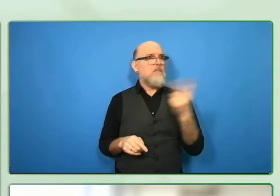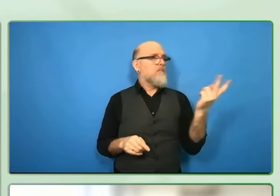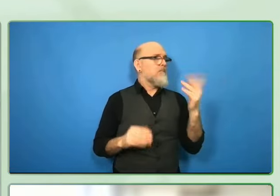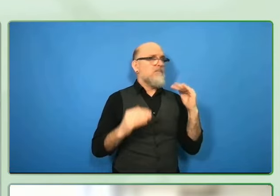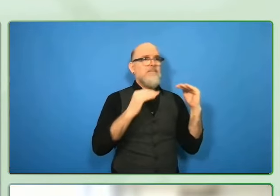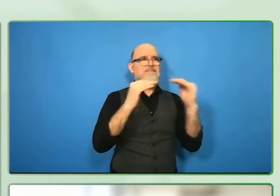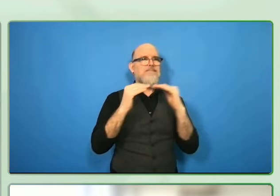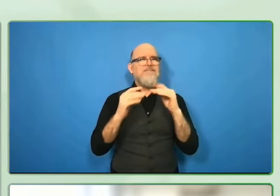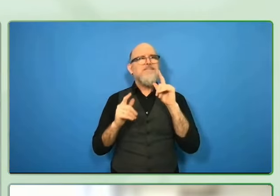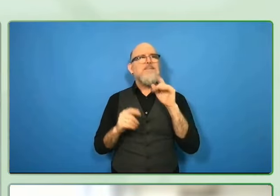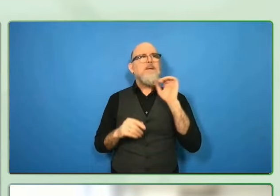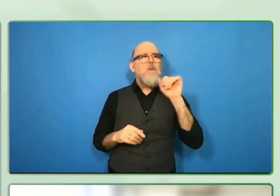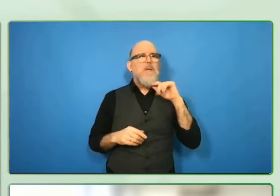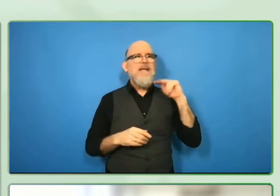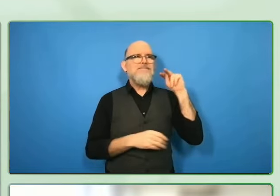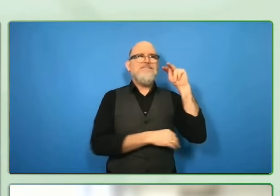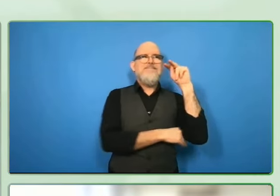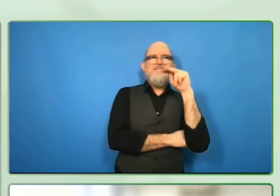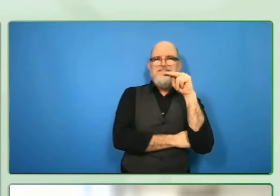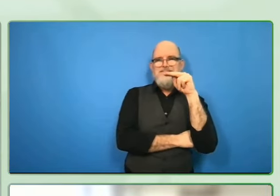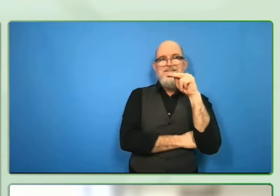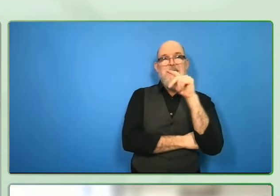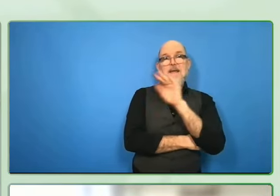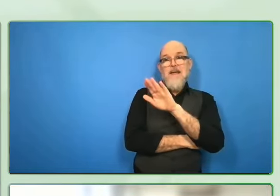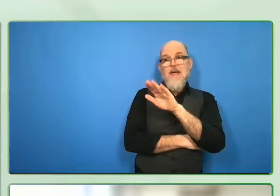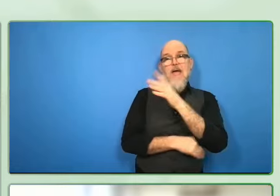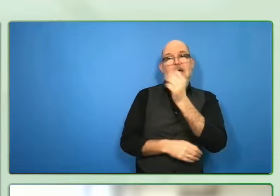condition. So the example for me would be